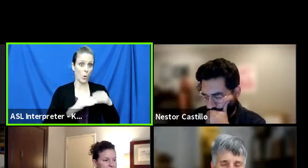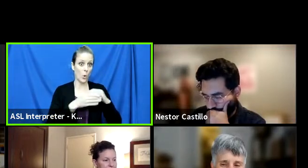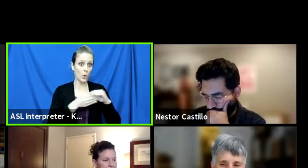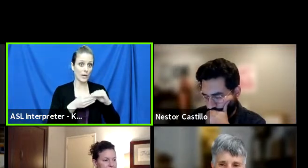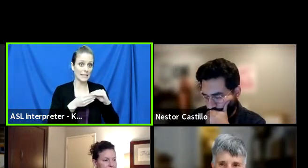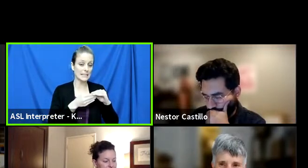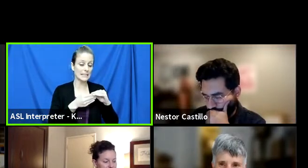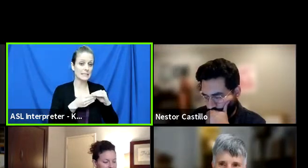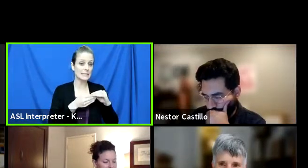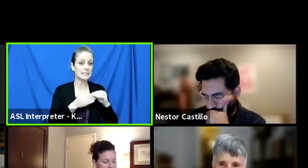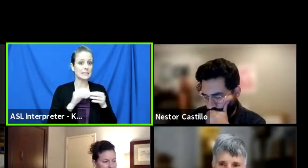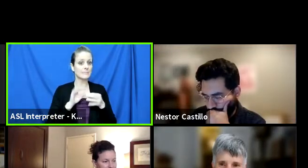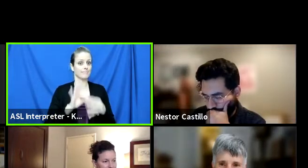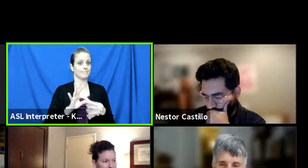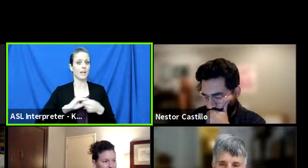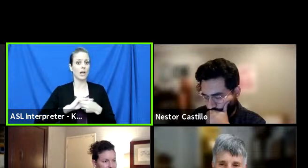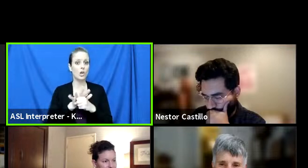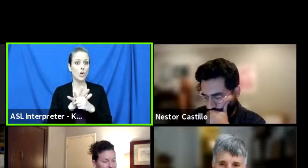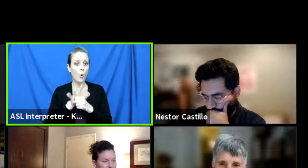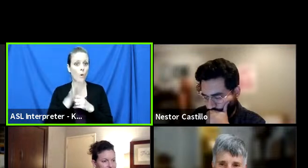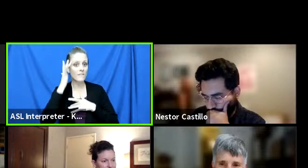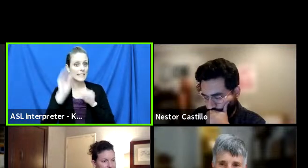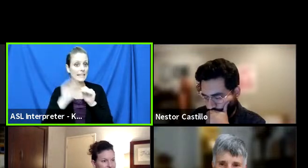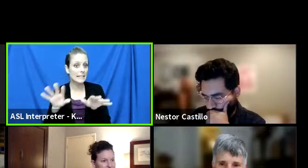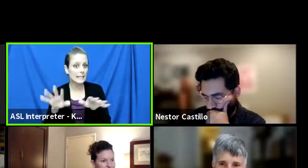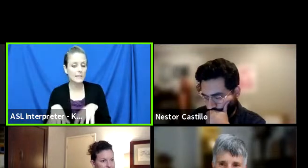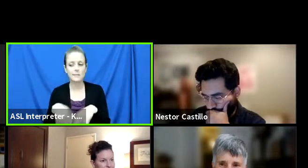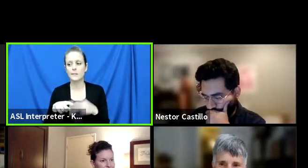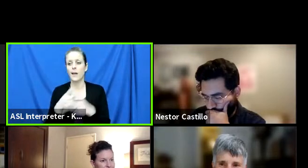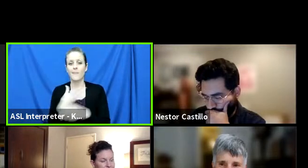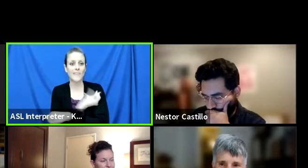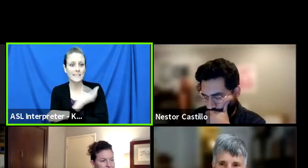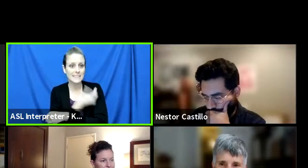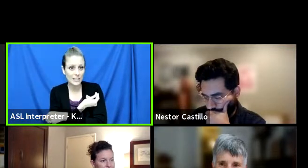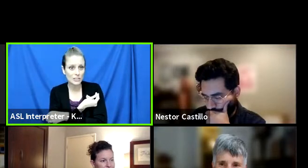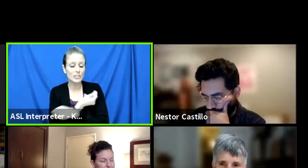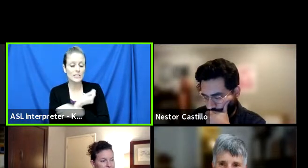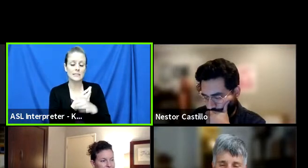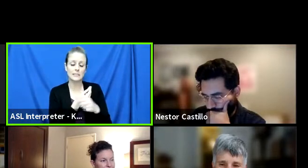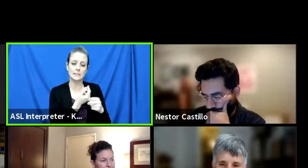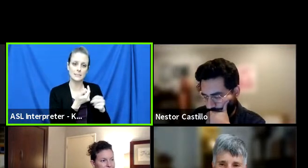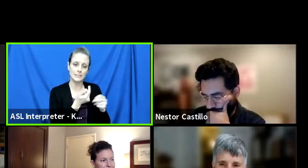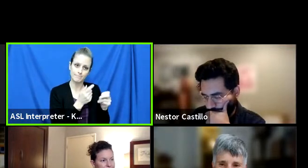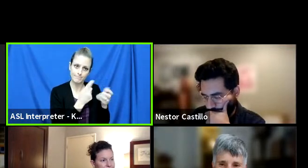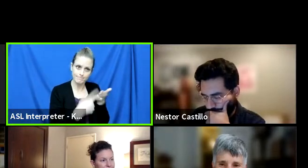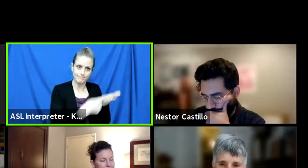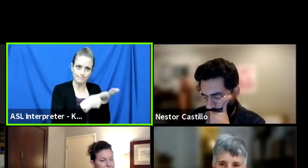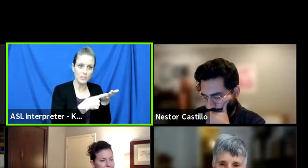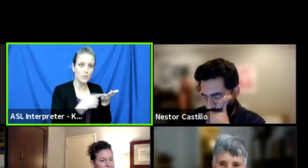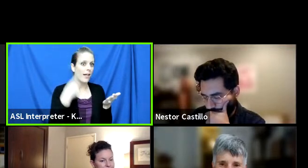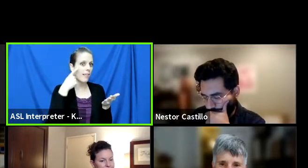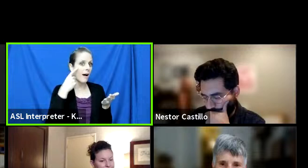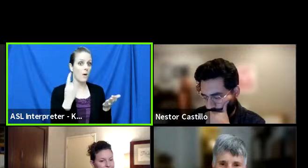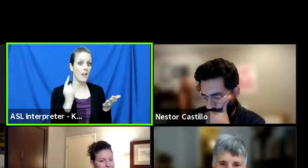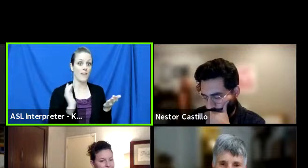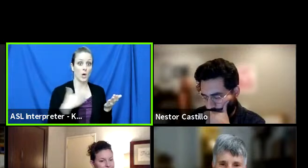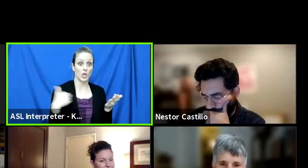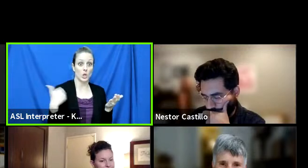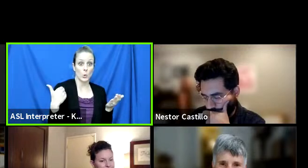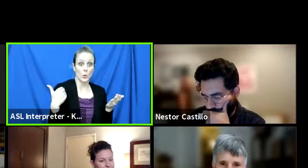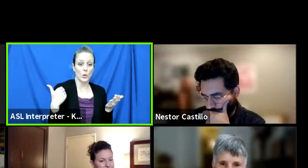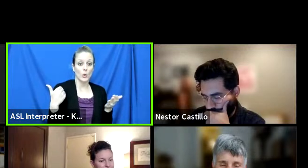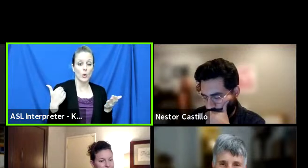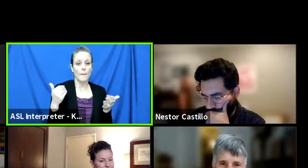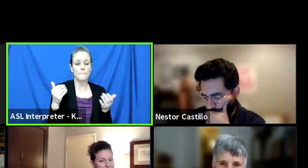had surrounding COVID, surrounding vaccination. So one thing I thought would be cool is to have one of our youth mobilizers share their personal